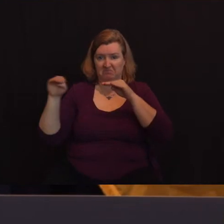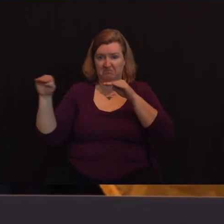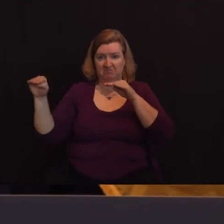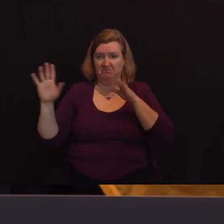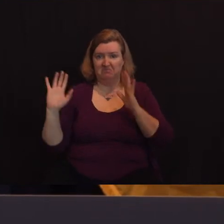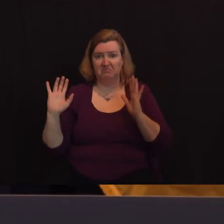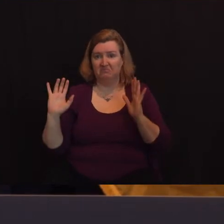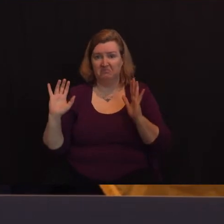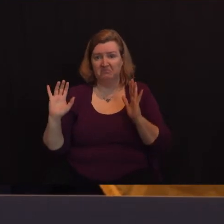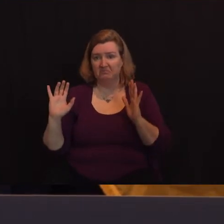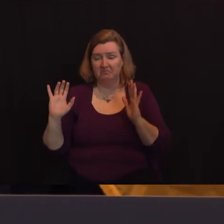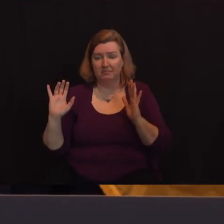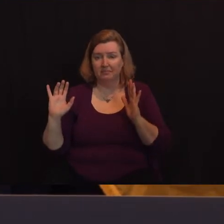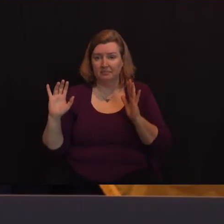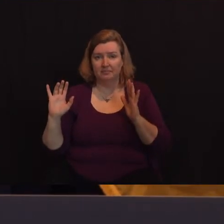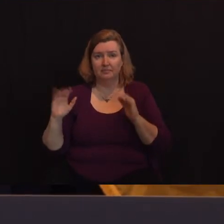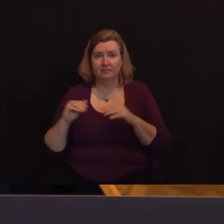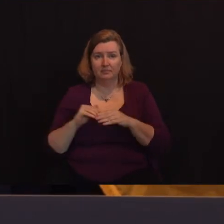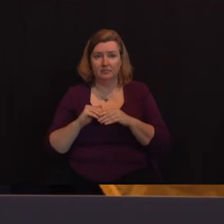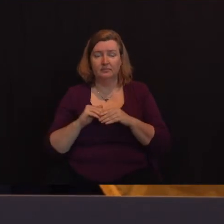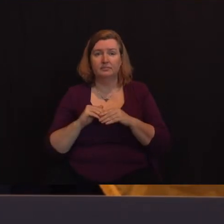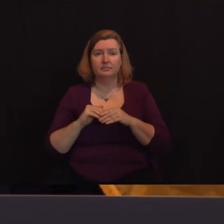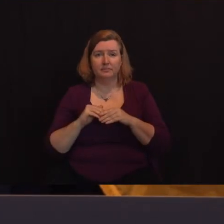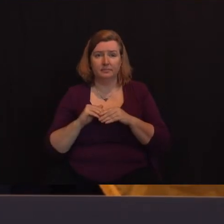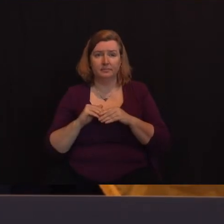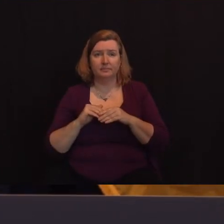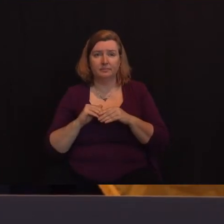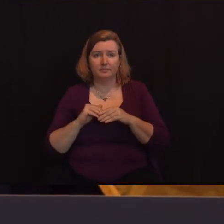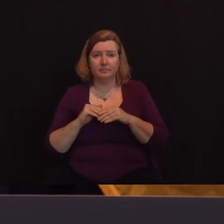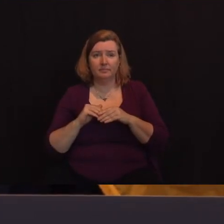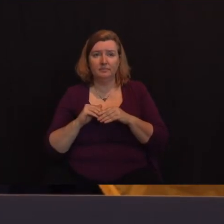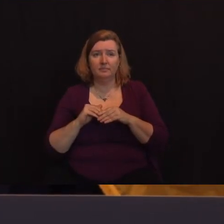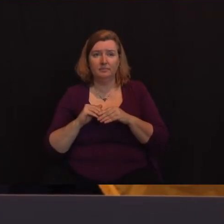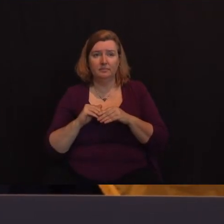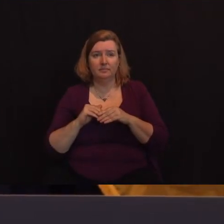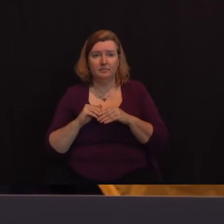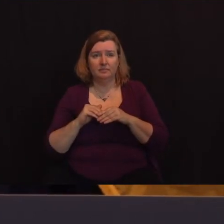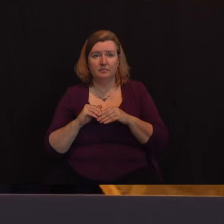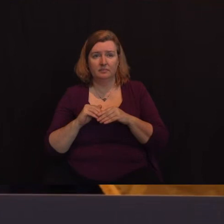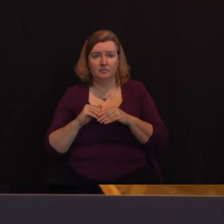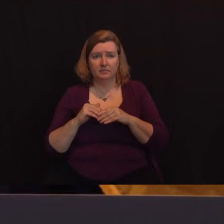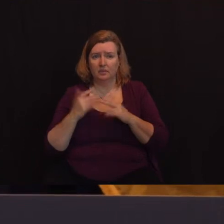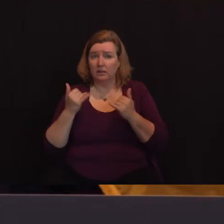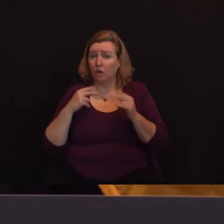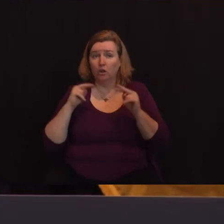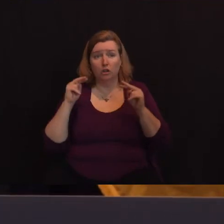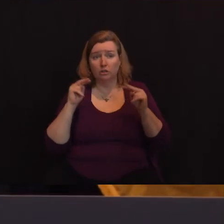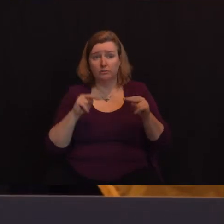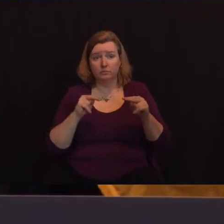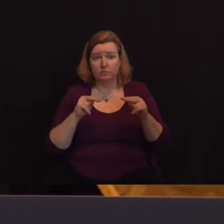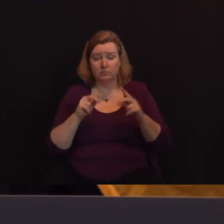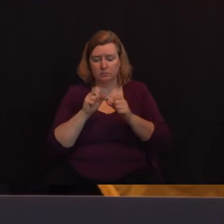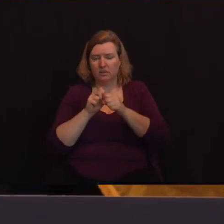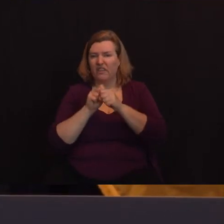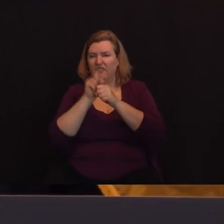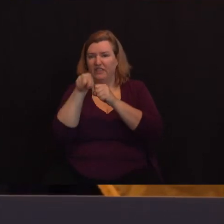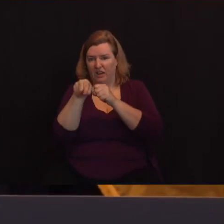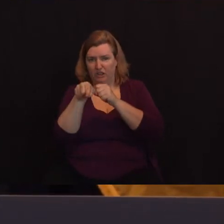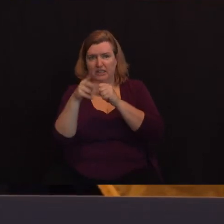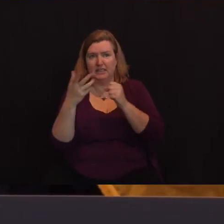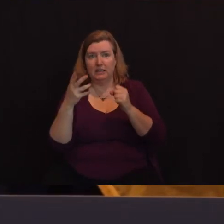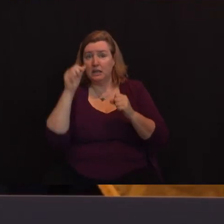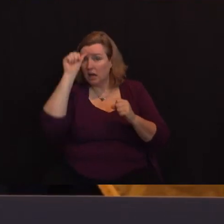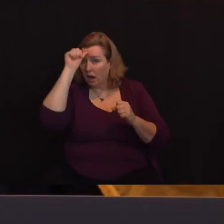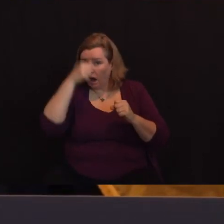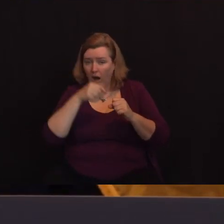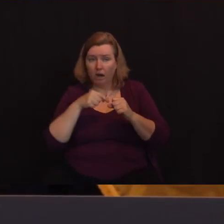a result, down. And I assume you'd say that we're watching the variants. We have the Indian variant, which is there's some wild cards still